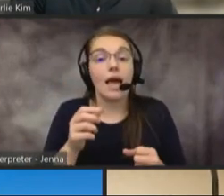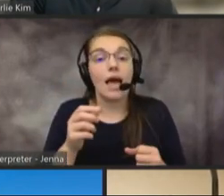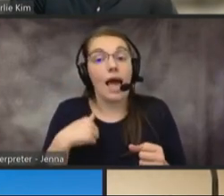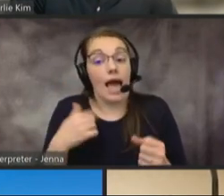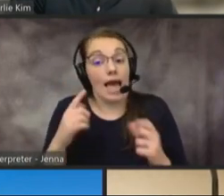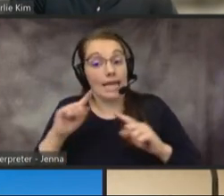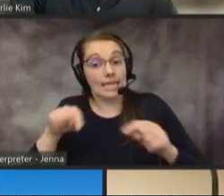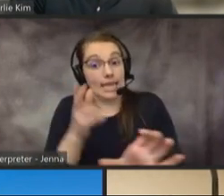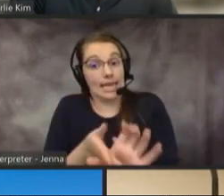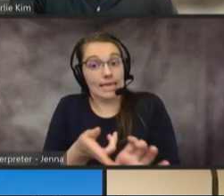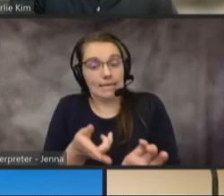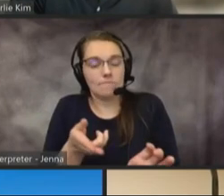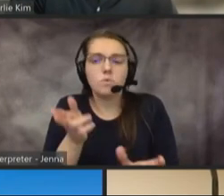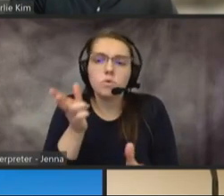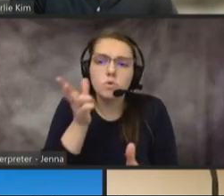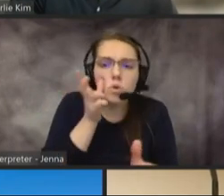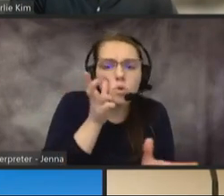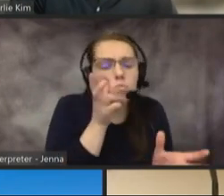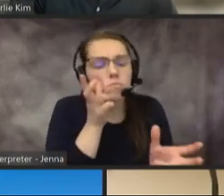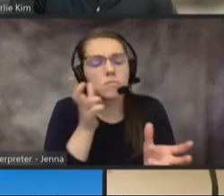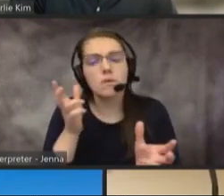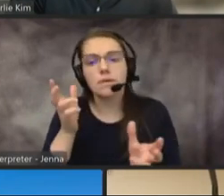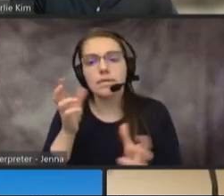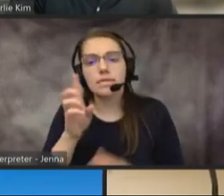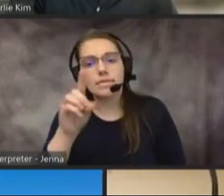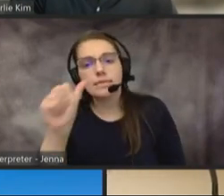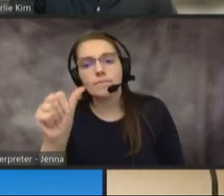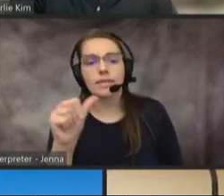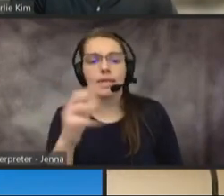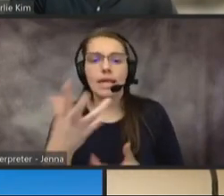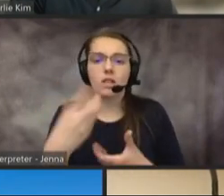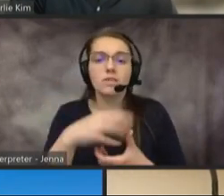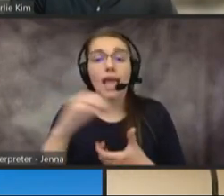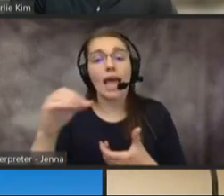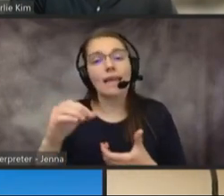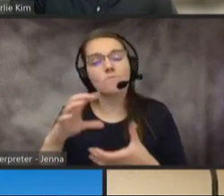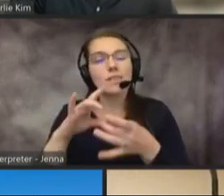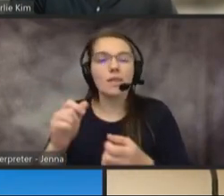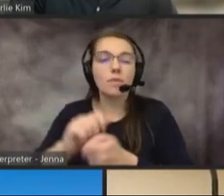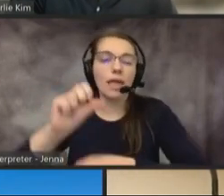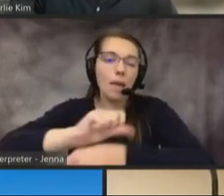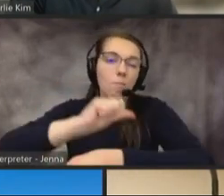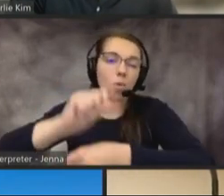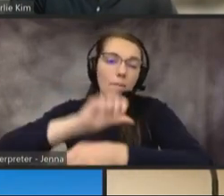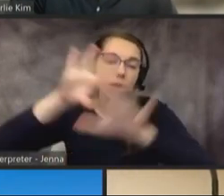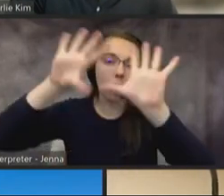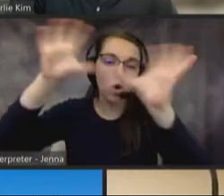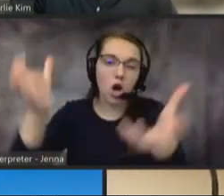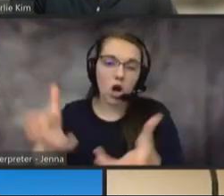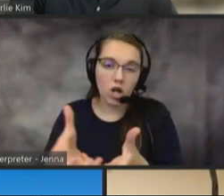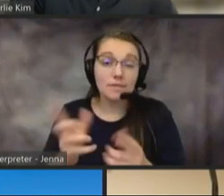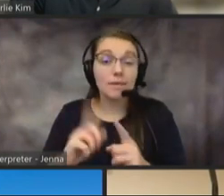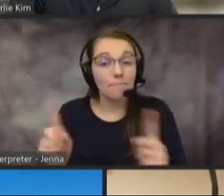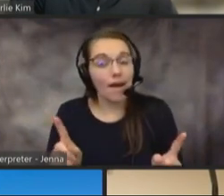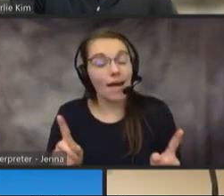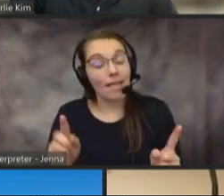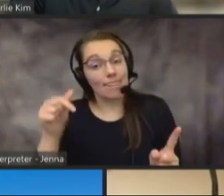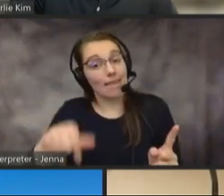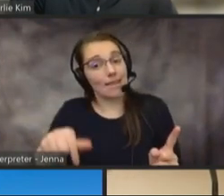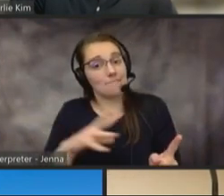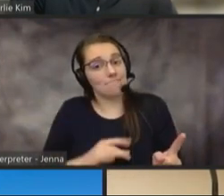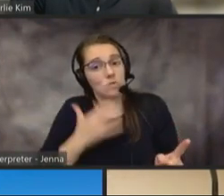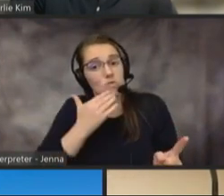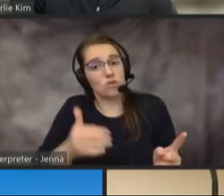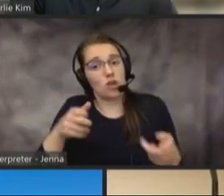disability inclusion into form employment world. However, I've got opportunity to learn